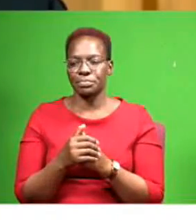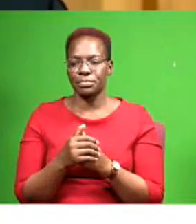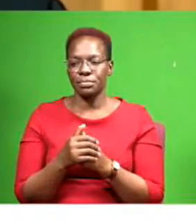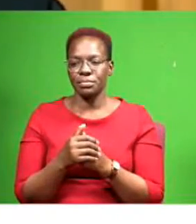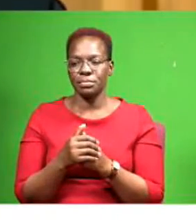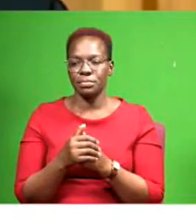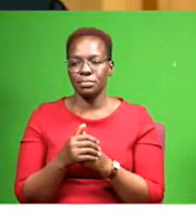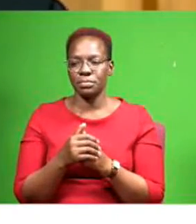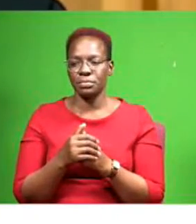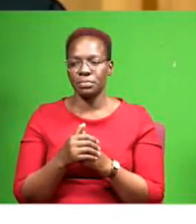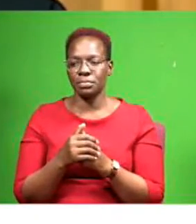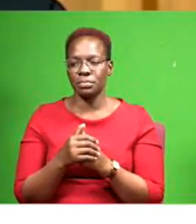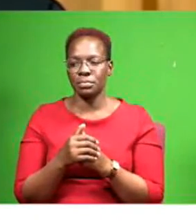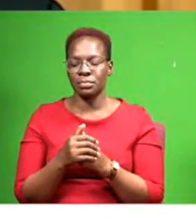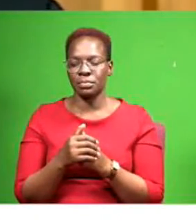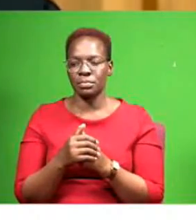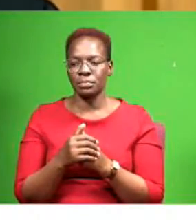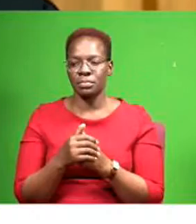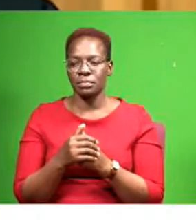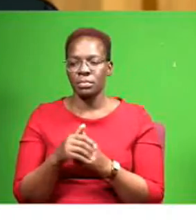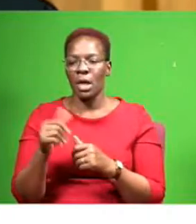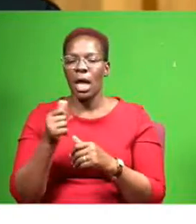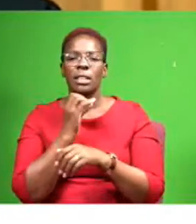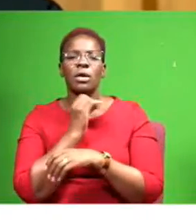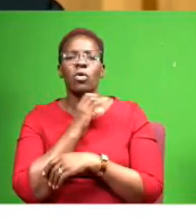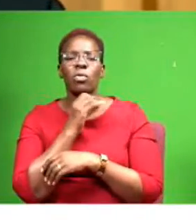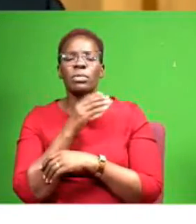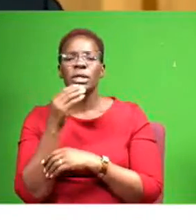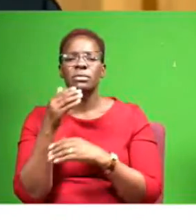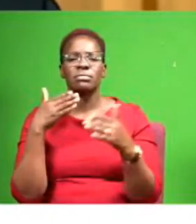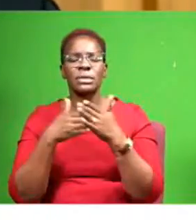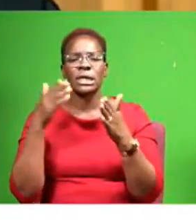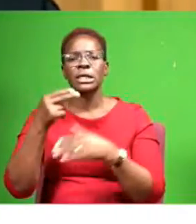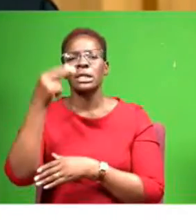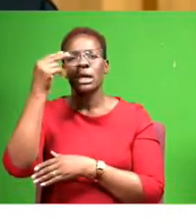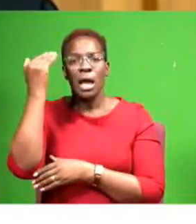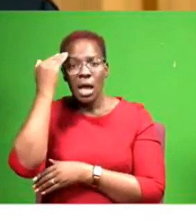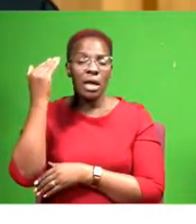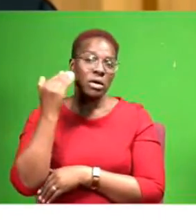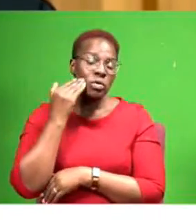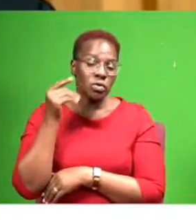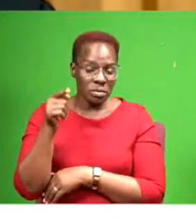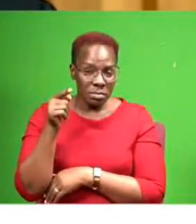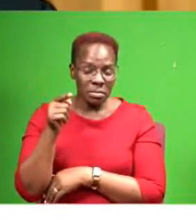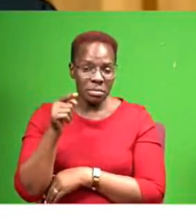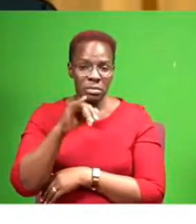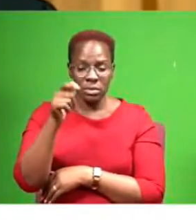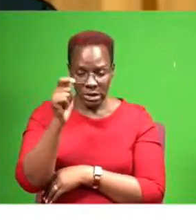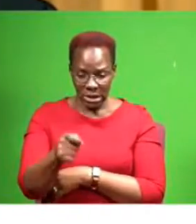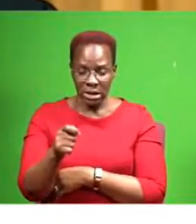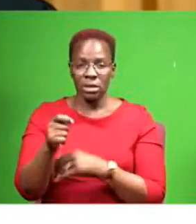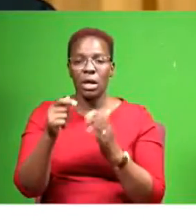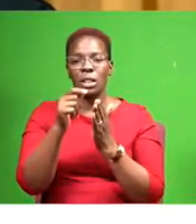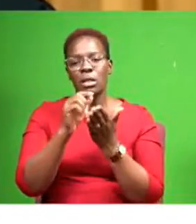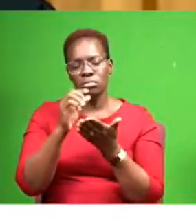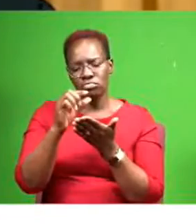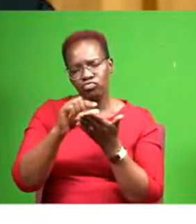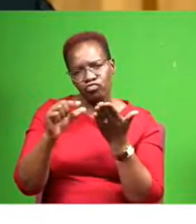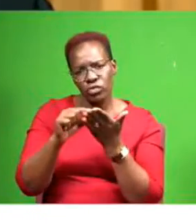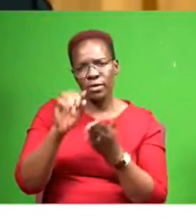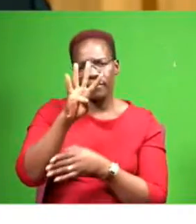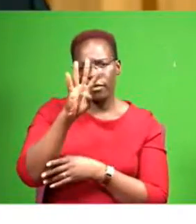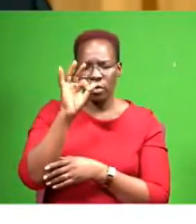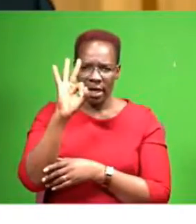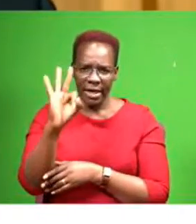The general complaint that has been leveled against the judgment of the High Court in regard to the finding at paragraph 474F,